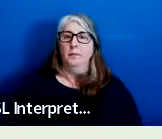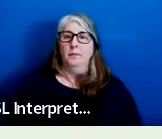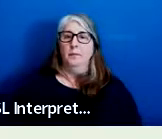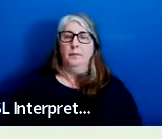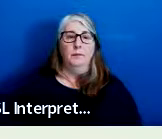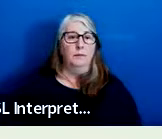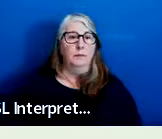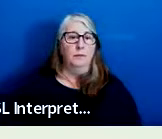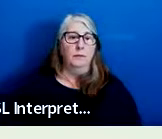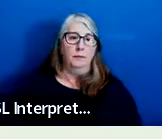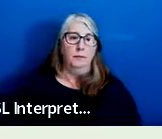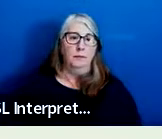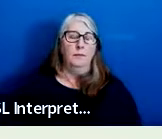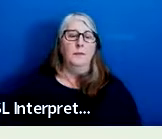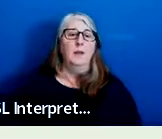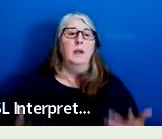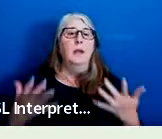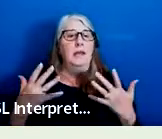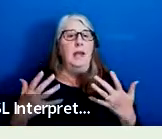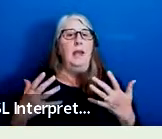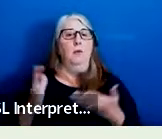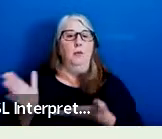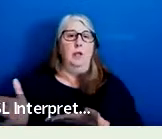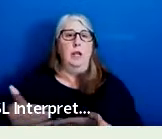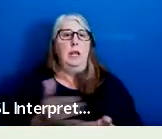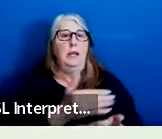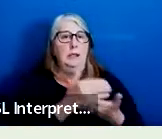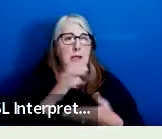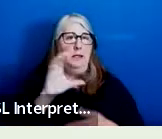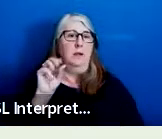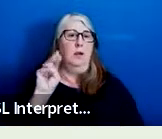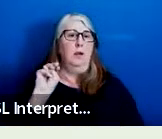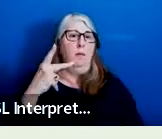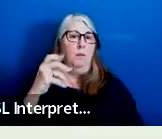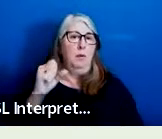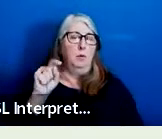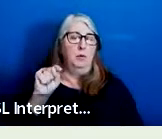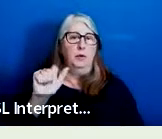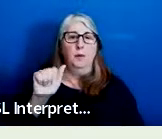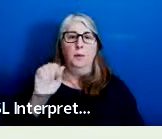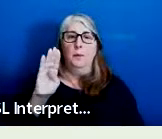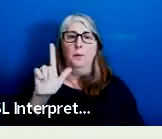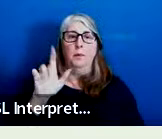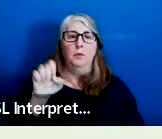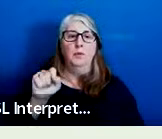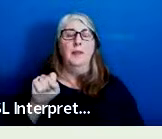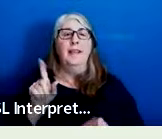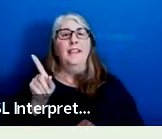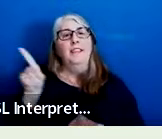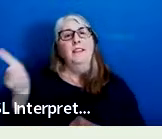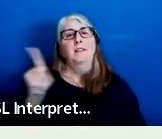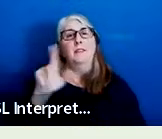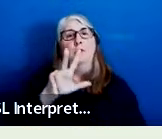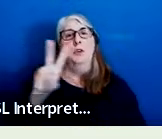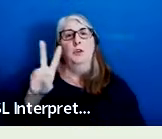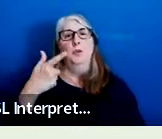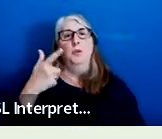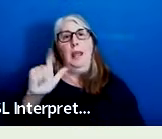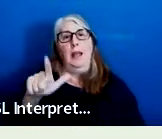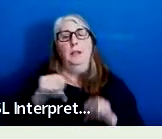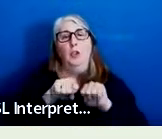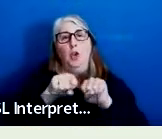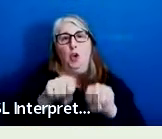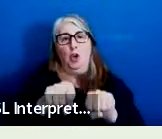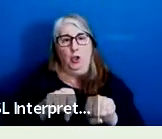Let's look at collecting our compostables. This is the 32-gallon wheeled green cart.